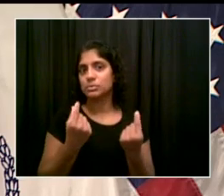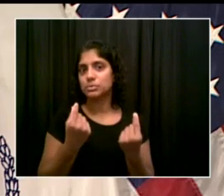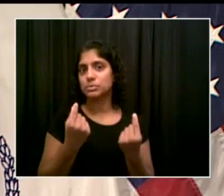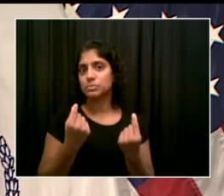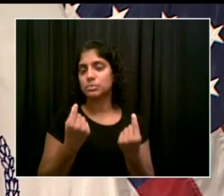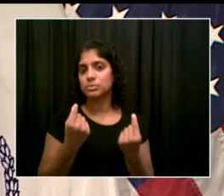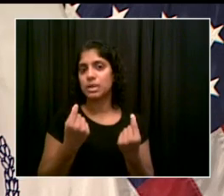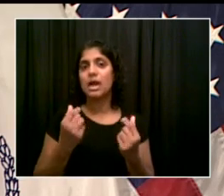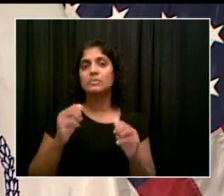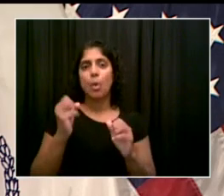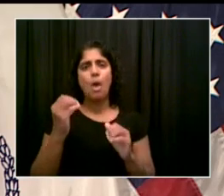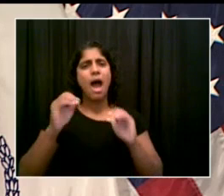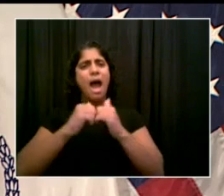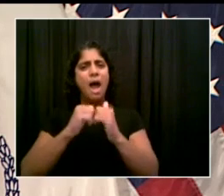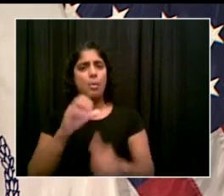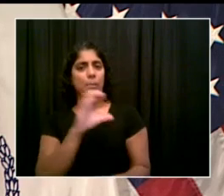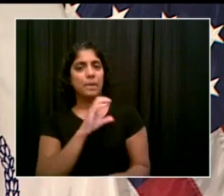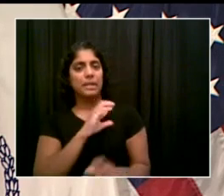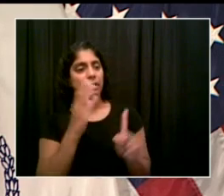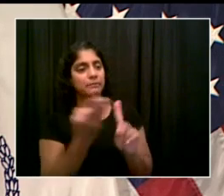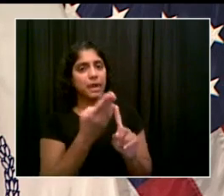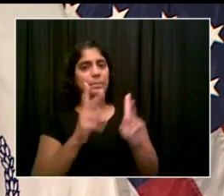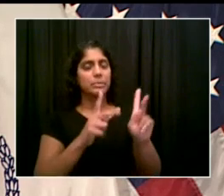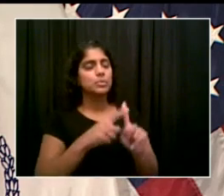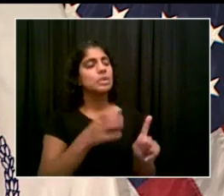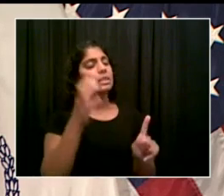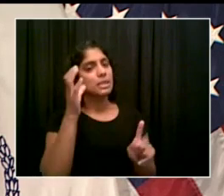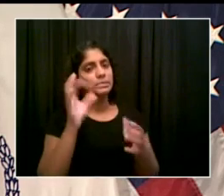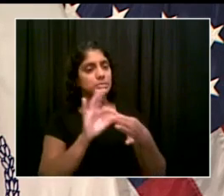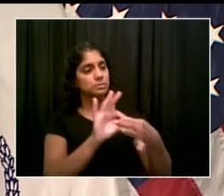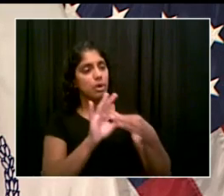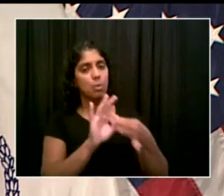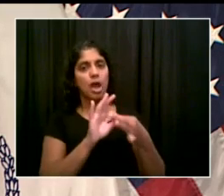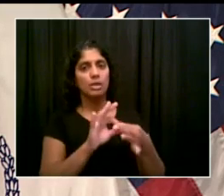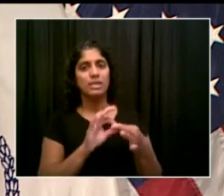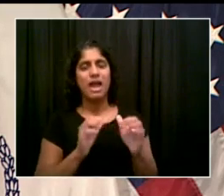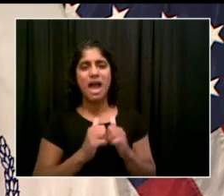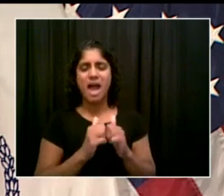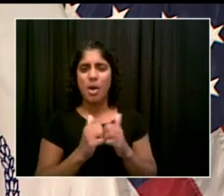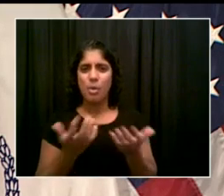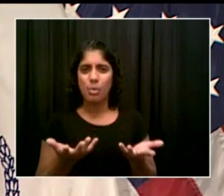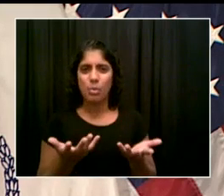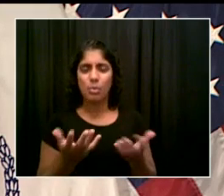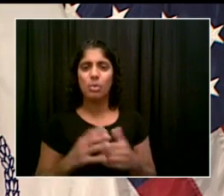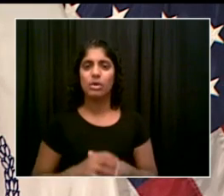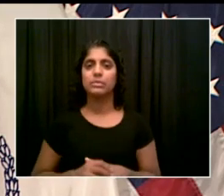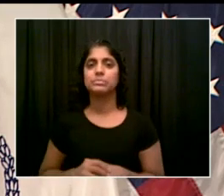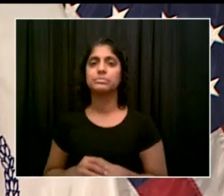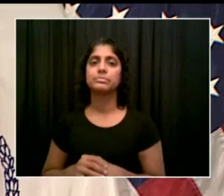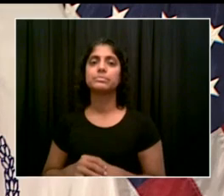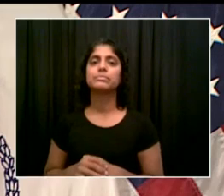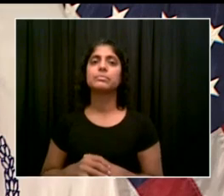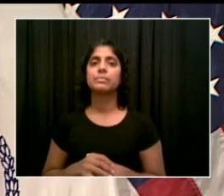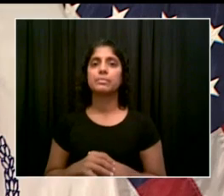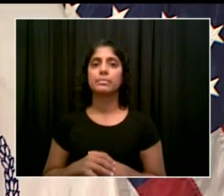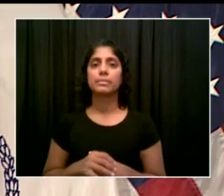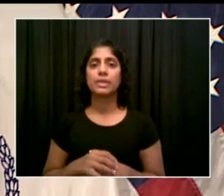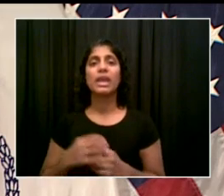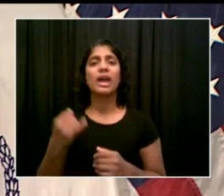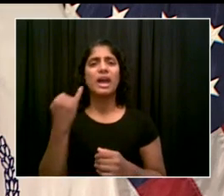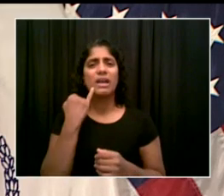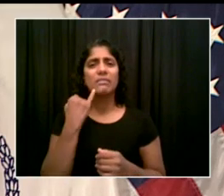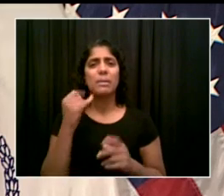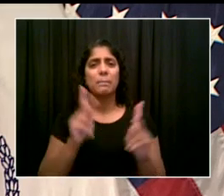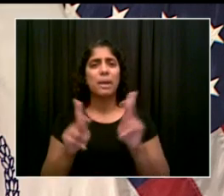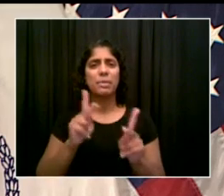take the next level of enforcement. And that's what we're going to do. The NYPD obviously can require identification. And look,